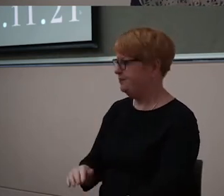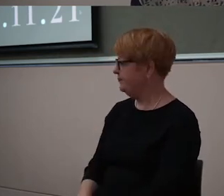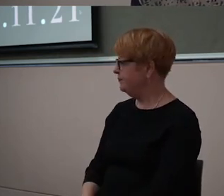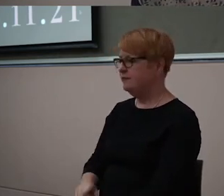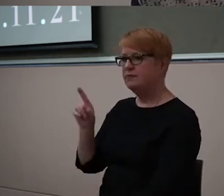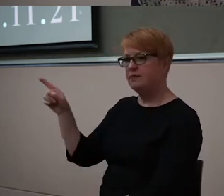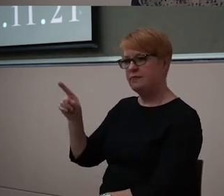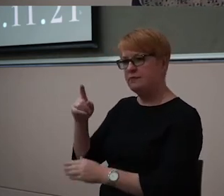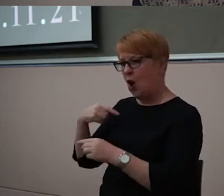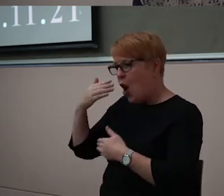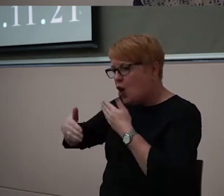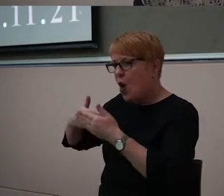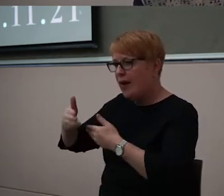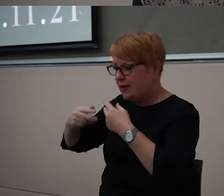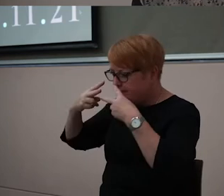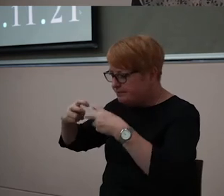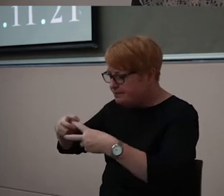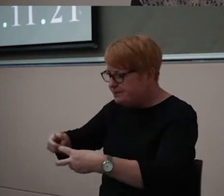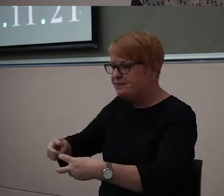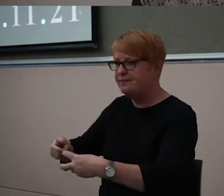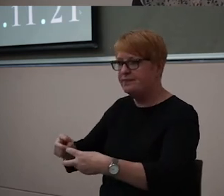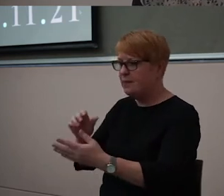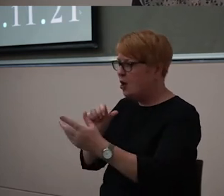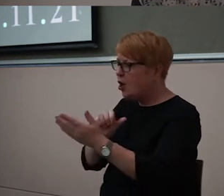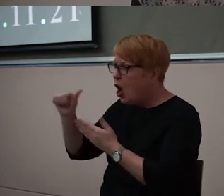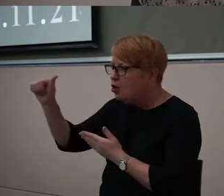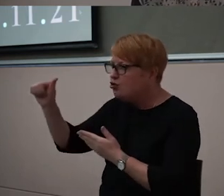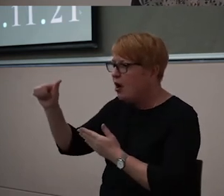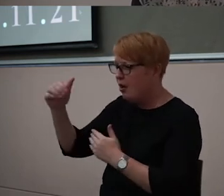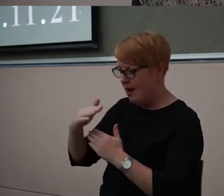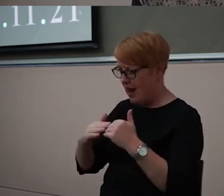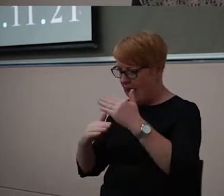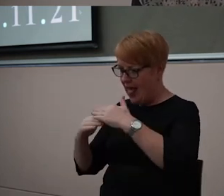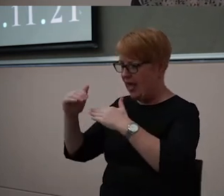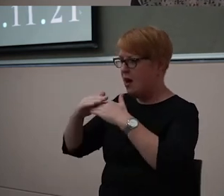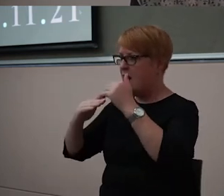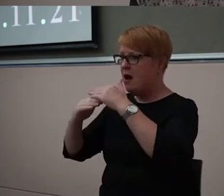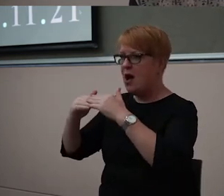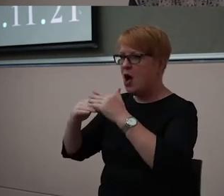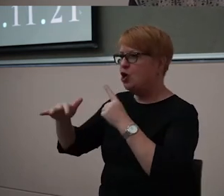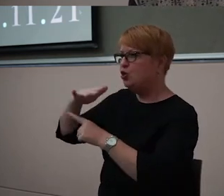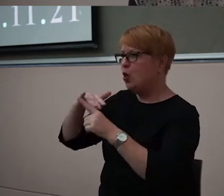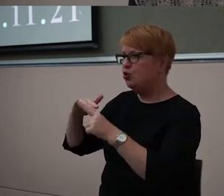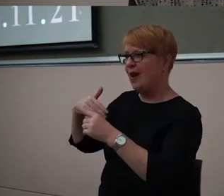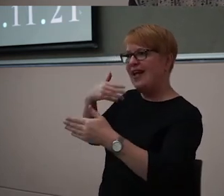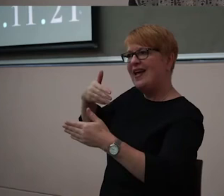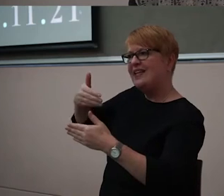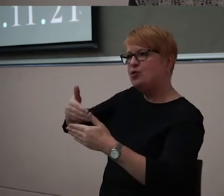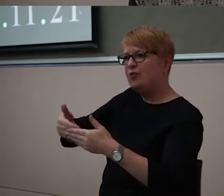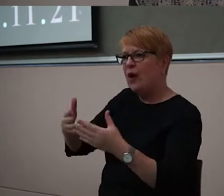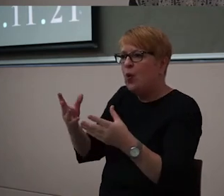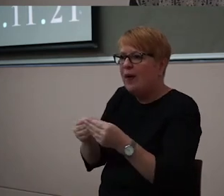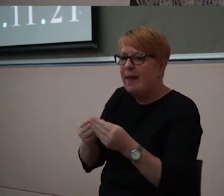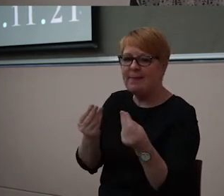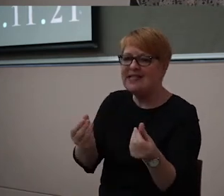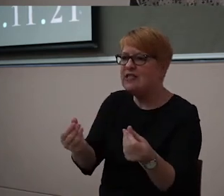ongoing exploration into the malleability of culture and the layering of social histories within the material and immaterial things that